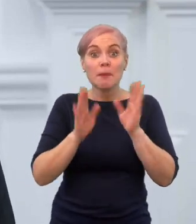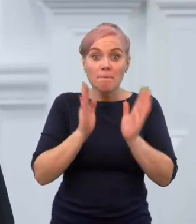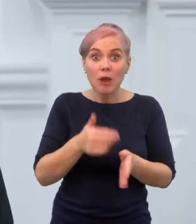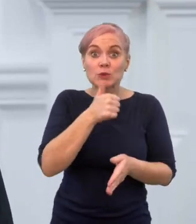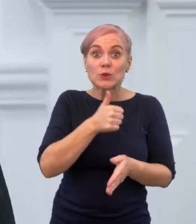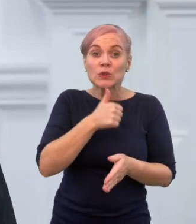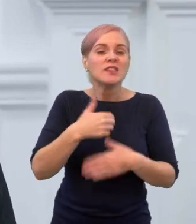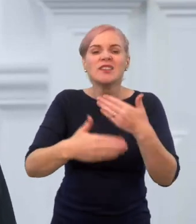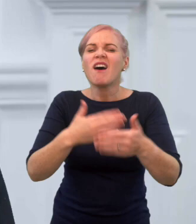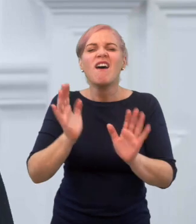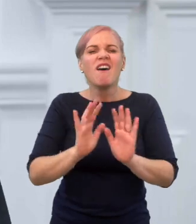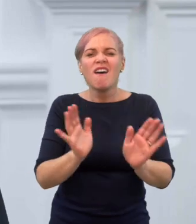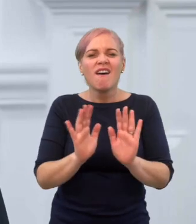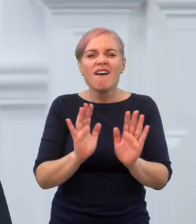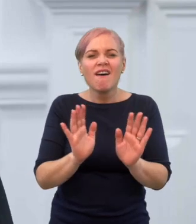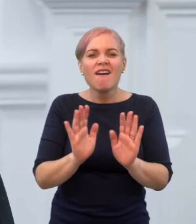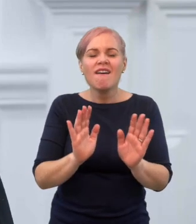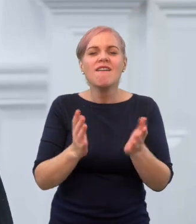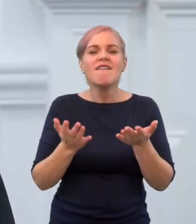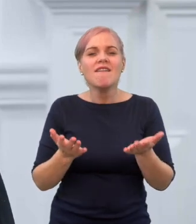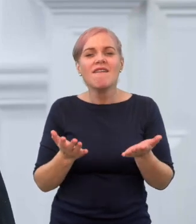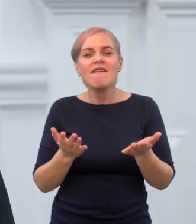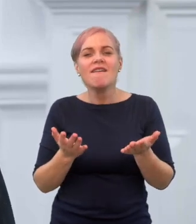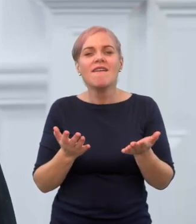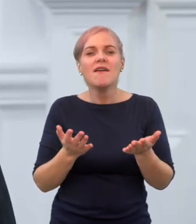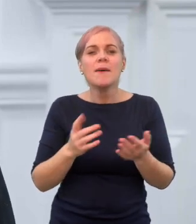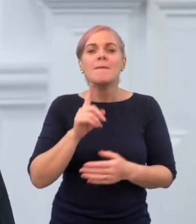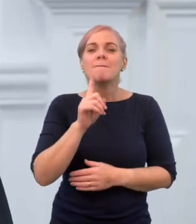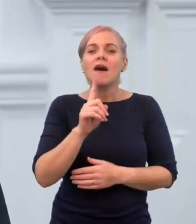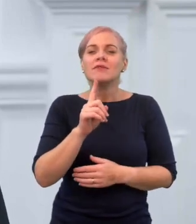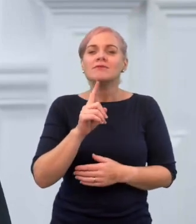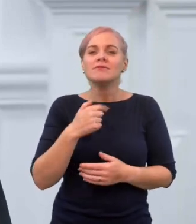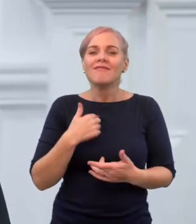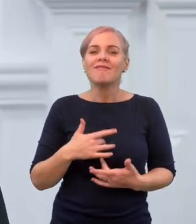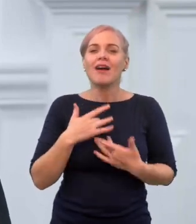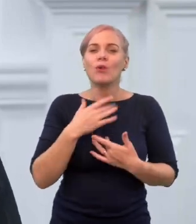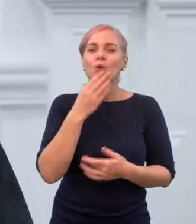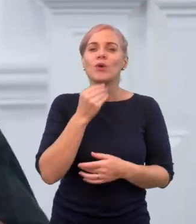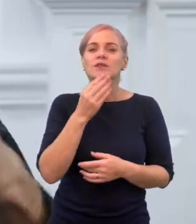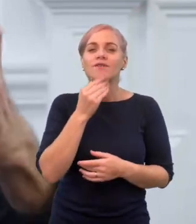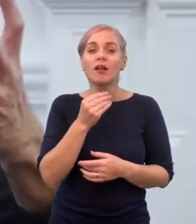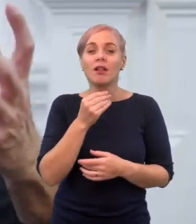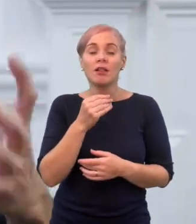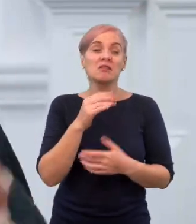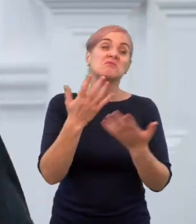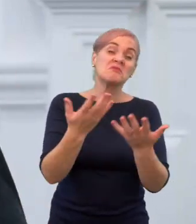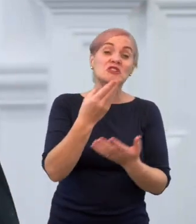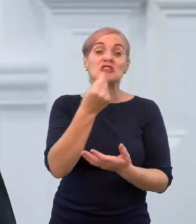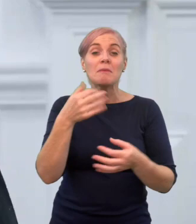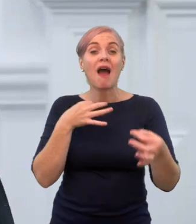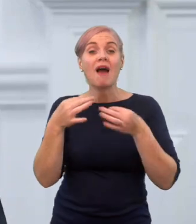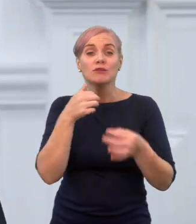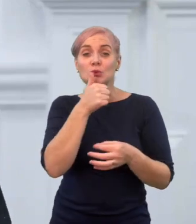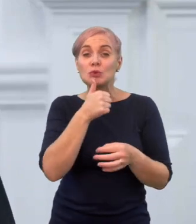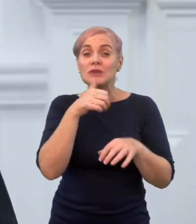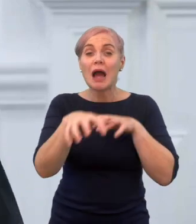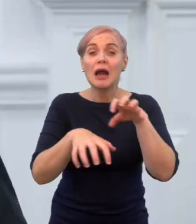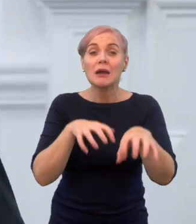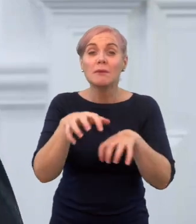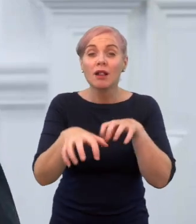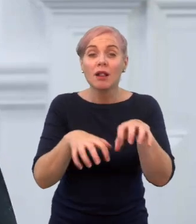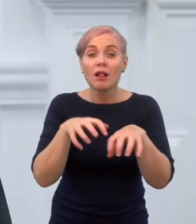and, you know, you don't necessarily have to use it in every, you know, rehearsal process, but I find it really useful because some actors might want to use animals, you know, and kind